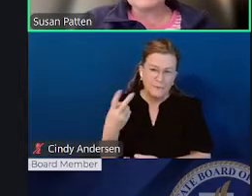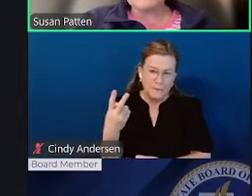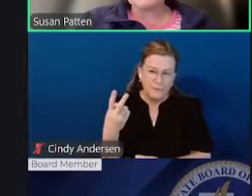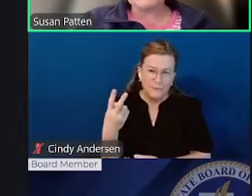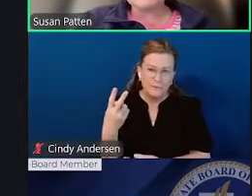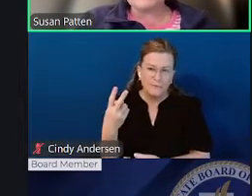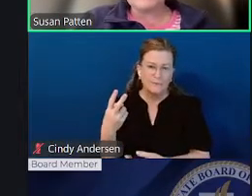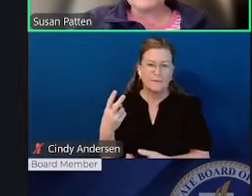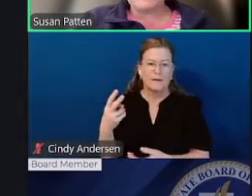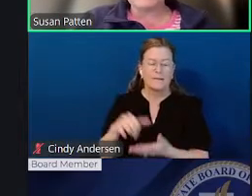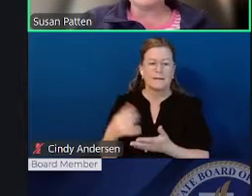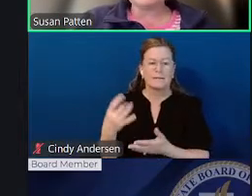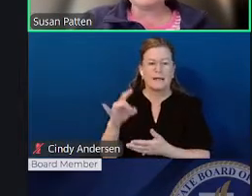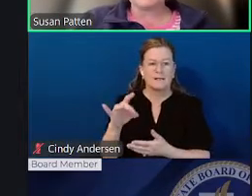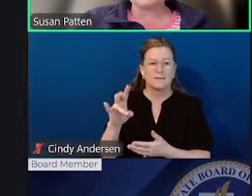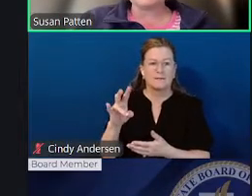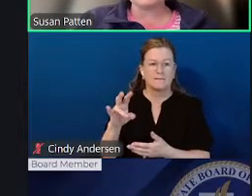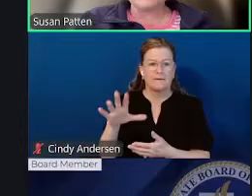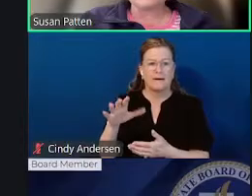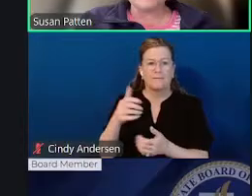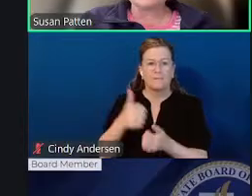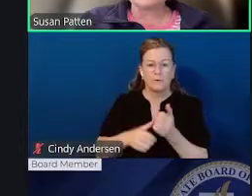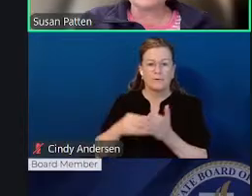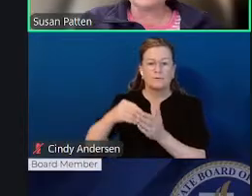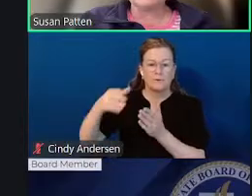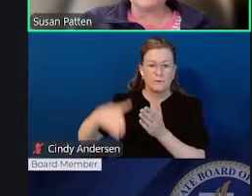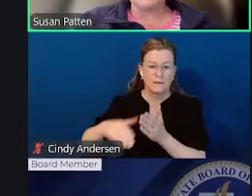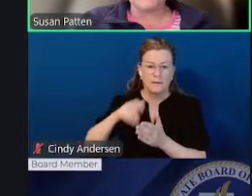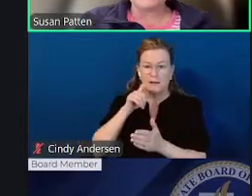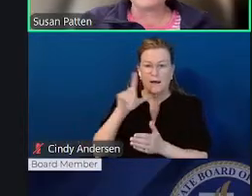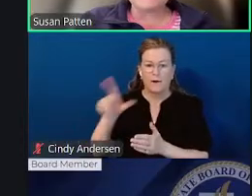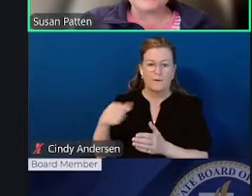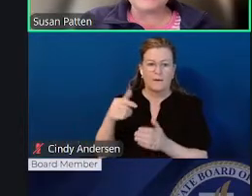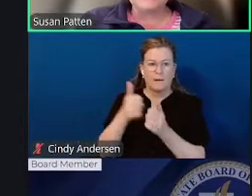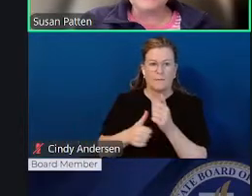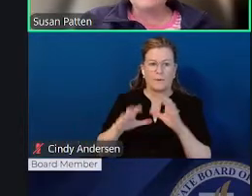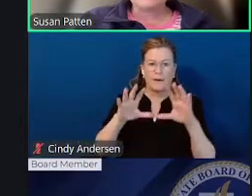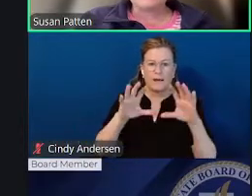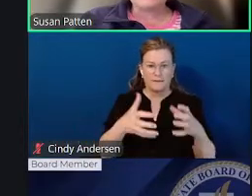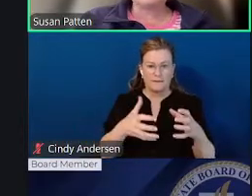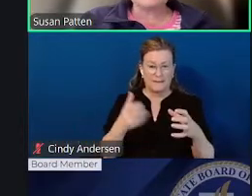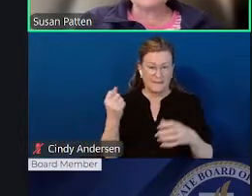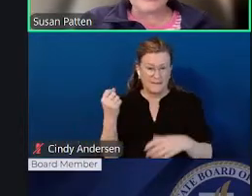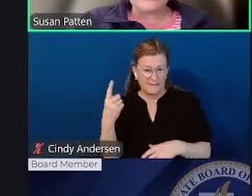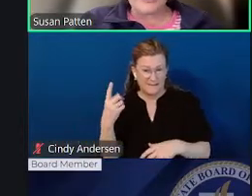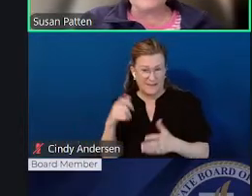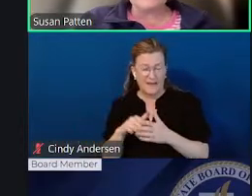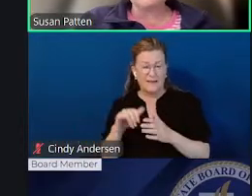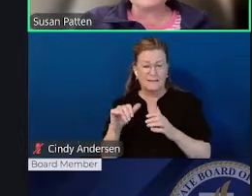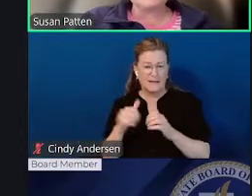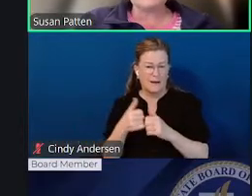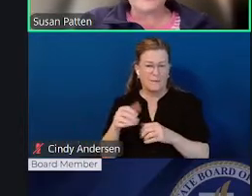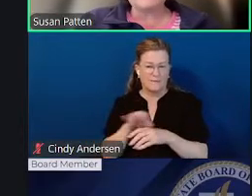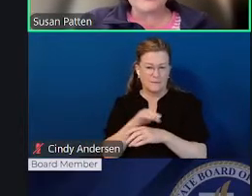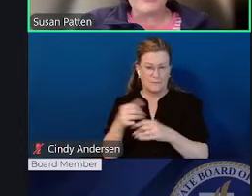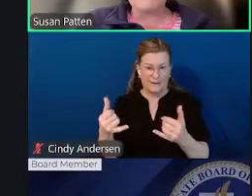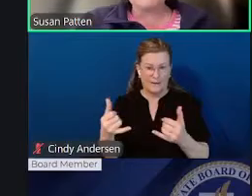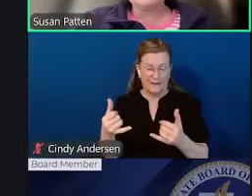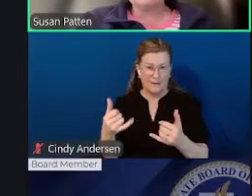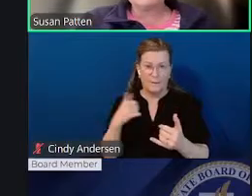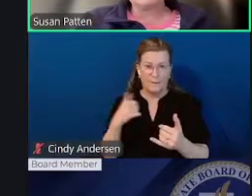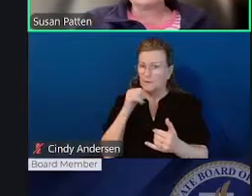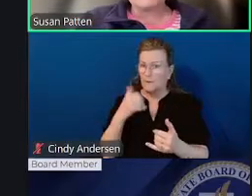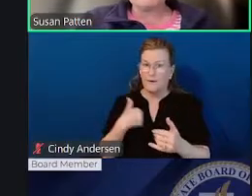be $1,875 per student, not necessarily per entity. That's how it is right now. Again, we don't have a